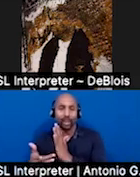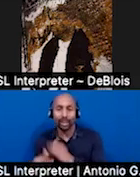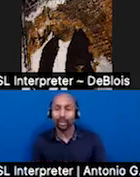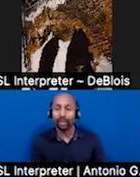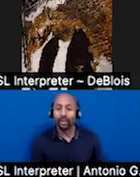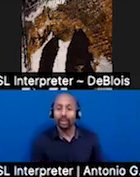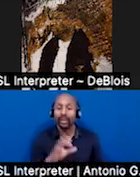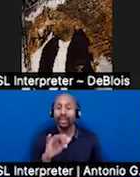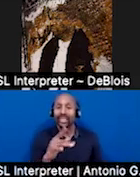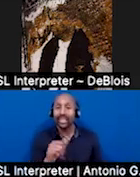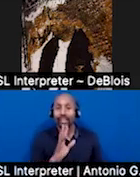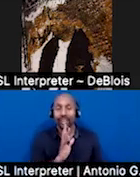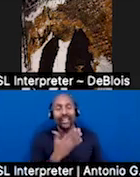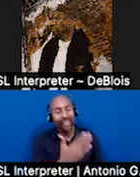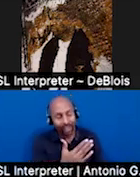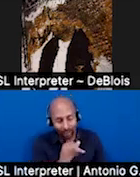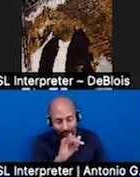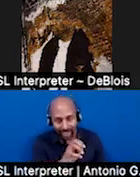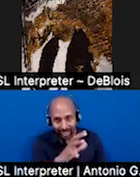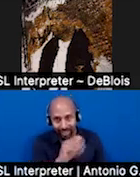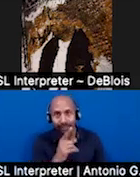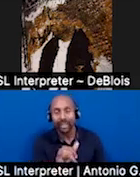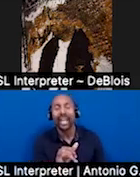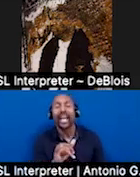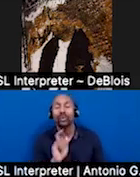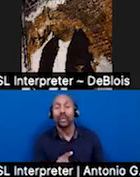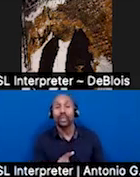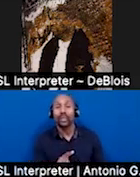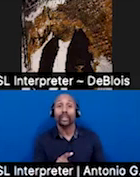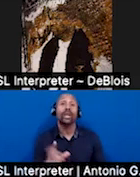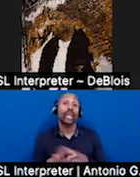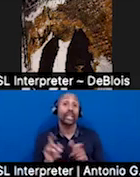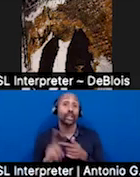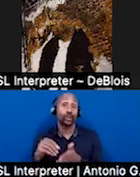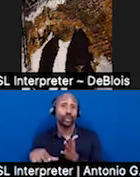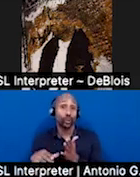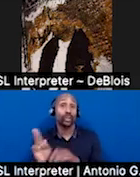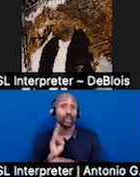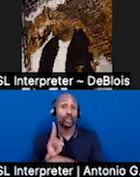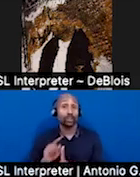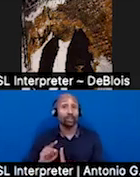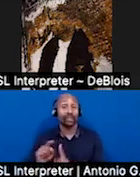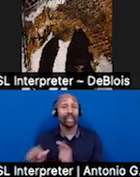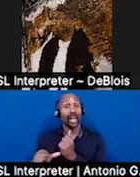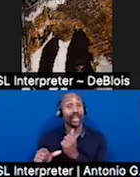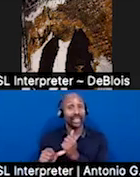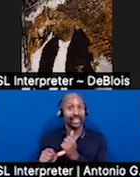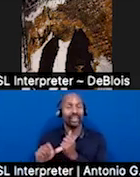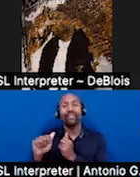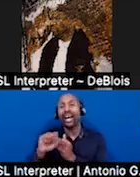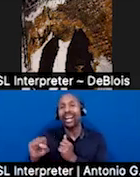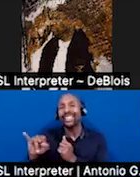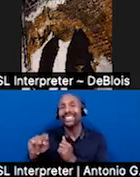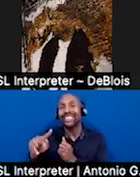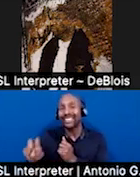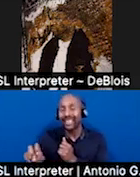with disabilities, it's important to be clear about the vocabulary that's used, as you stated. Because otherwise, people may draw